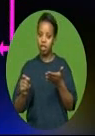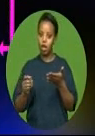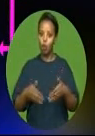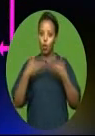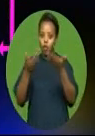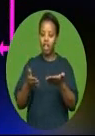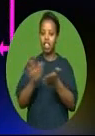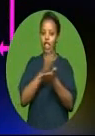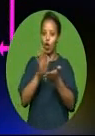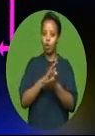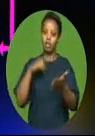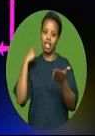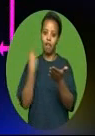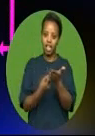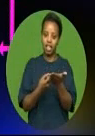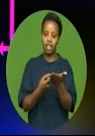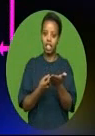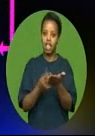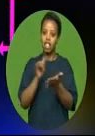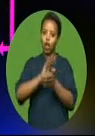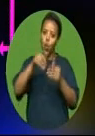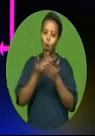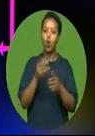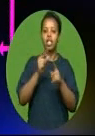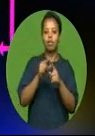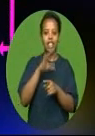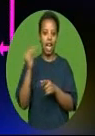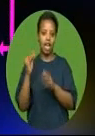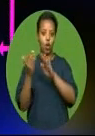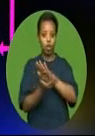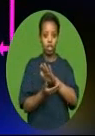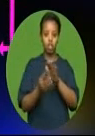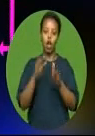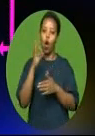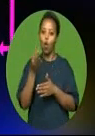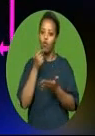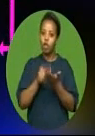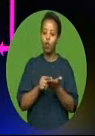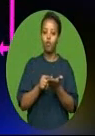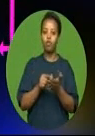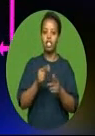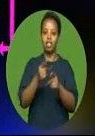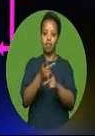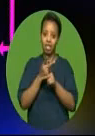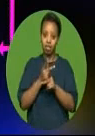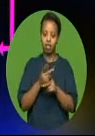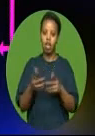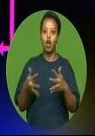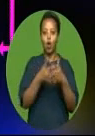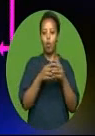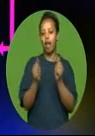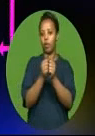the documents evidence that all terms and conditions of letter of credit have been complied